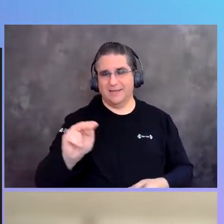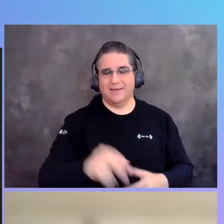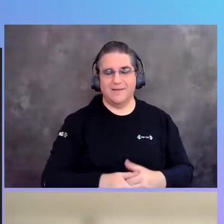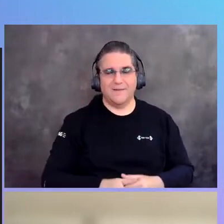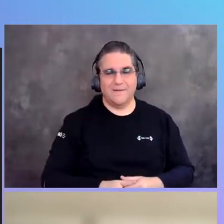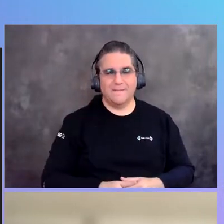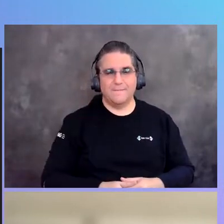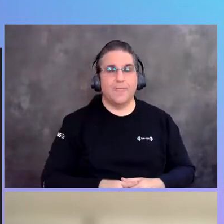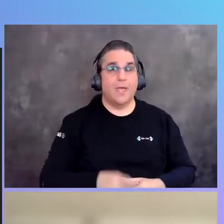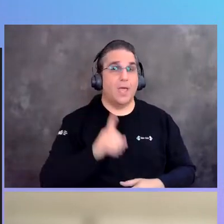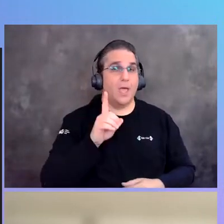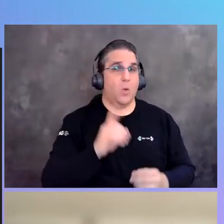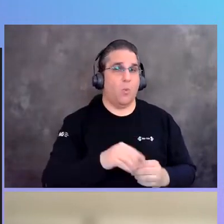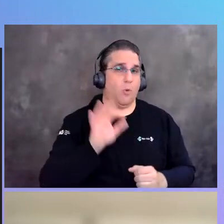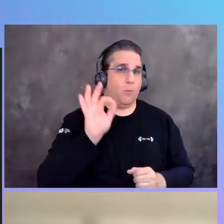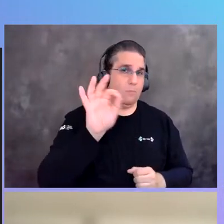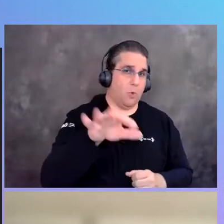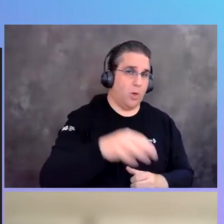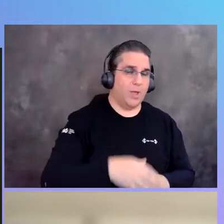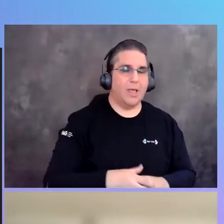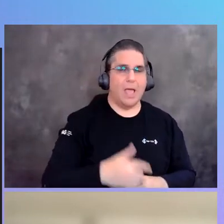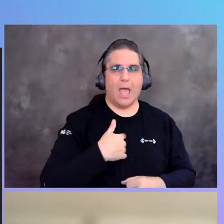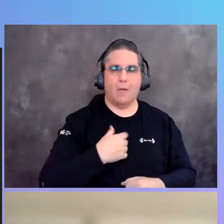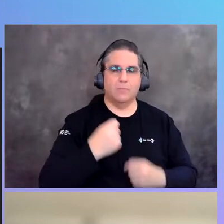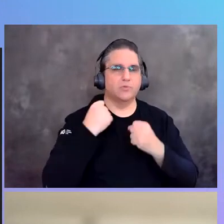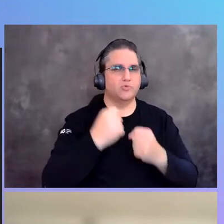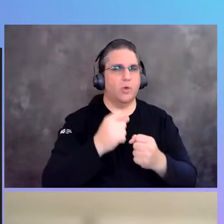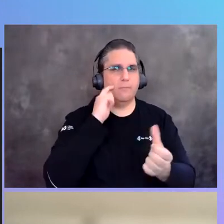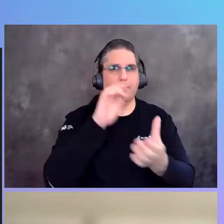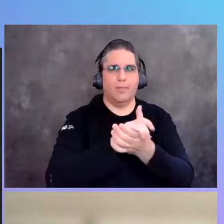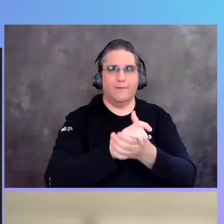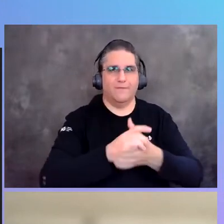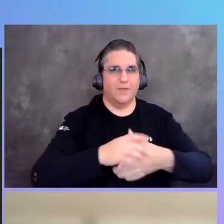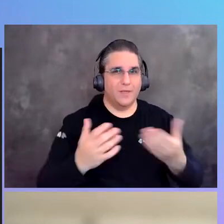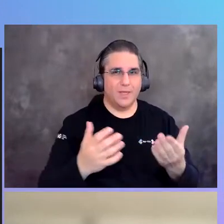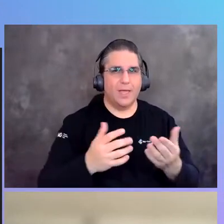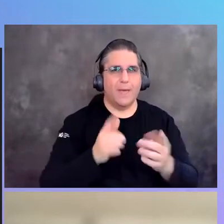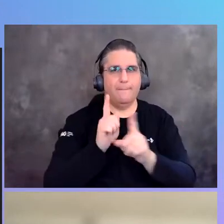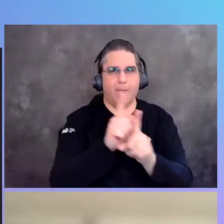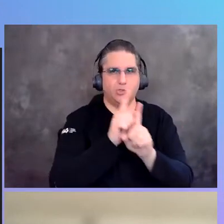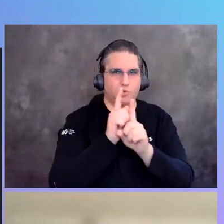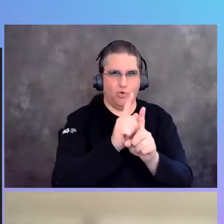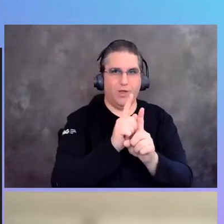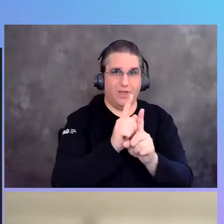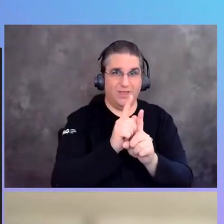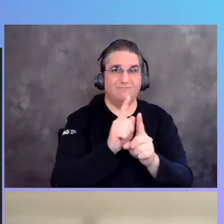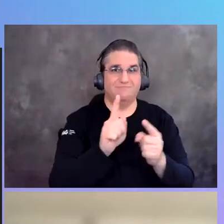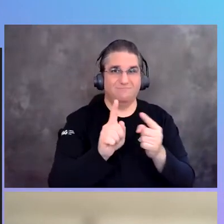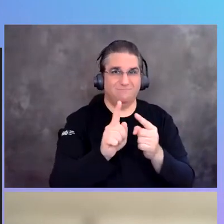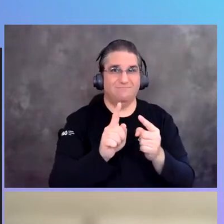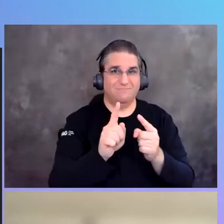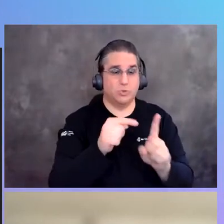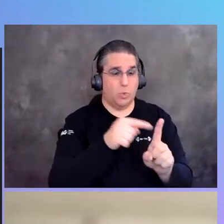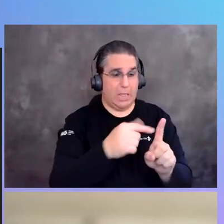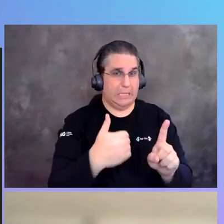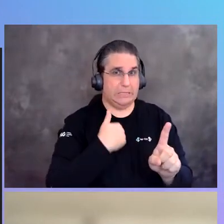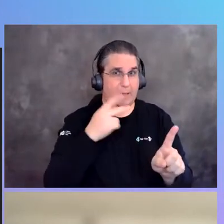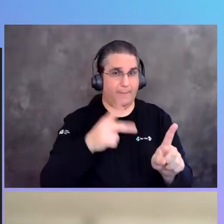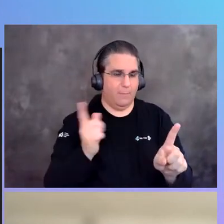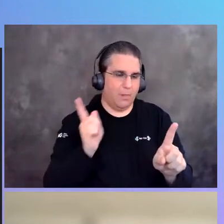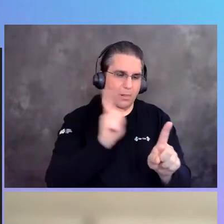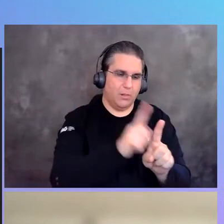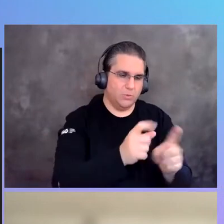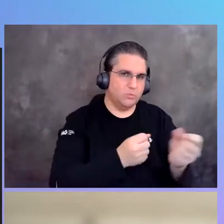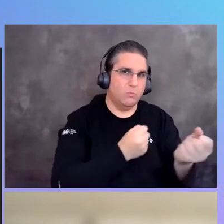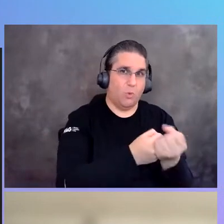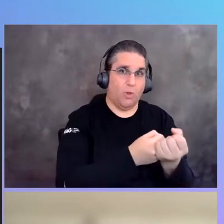thing I wanted to hold out as well. I'm a big believer, as I said, about mentoring and supporting young designers. So if any